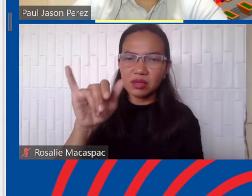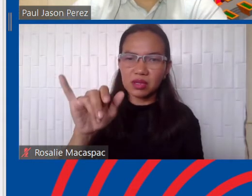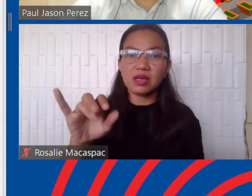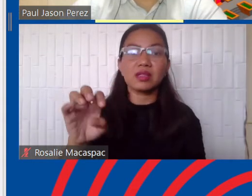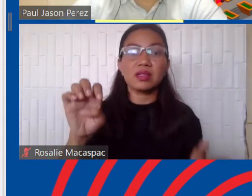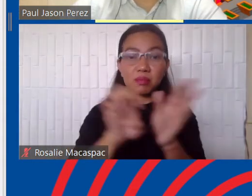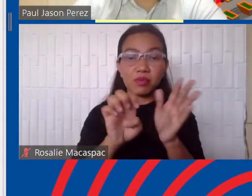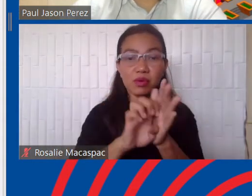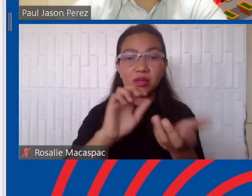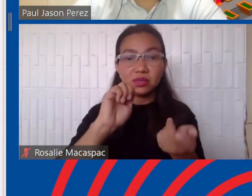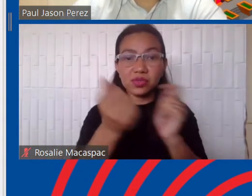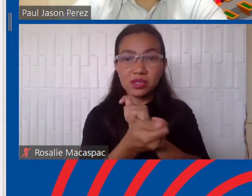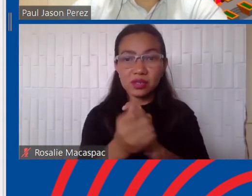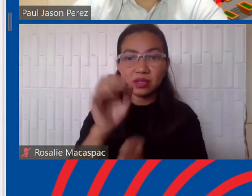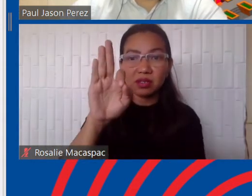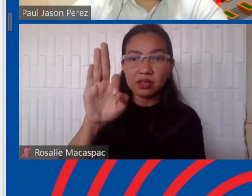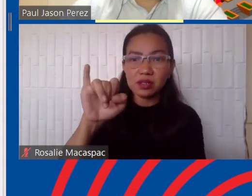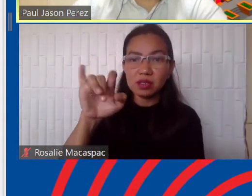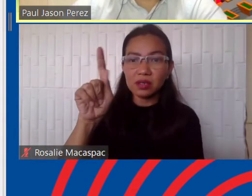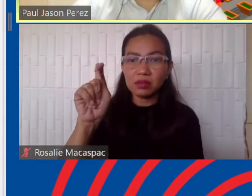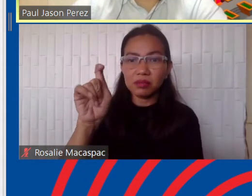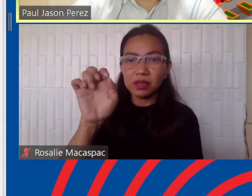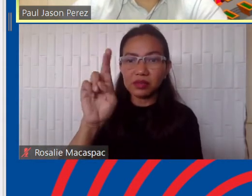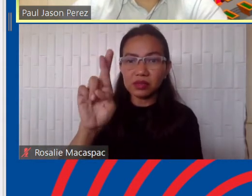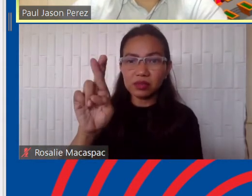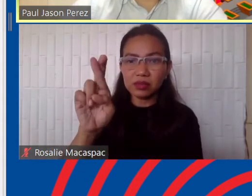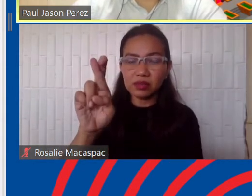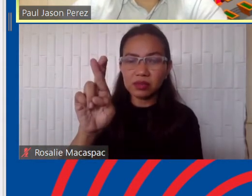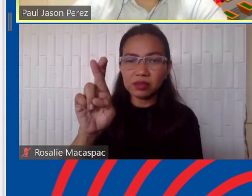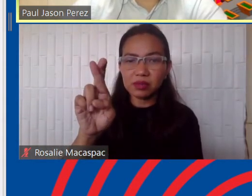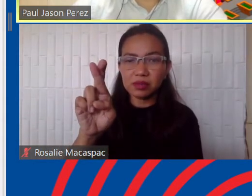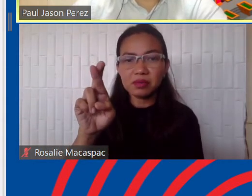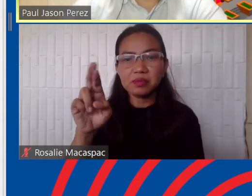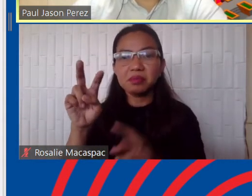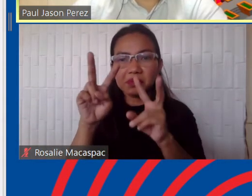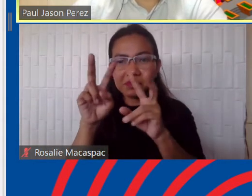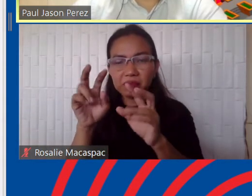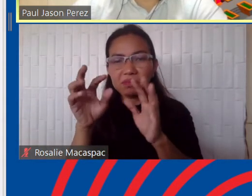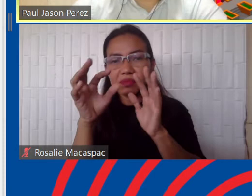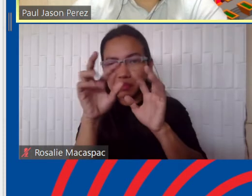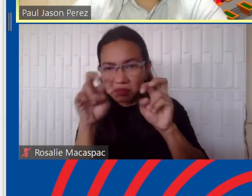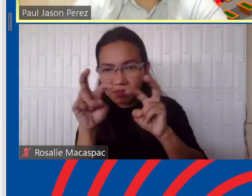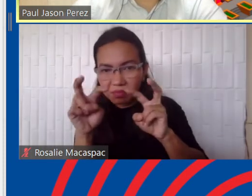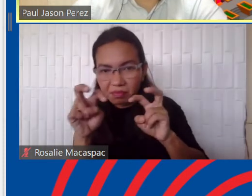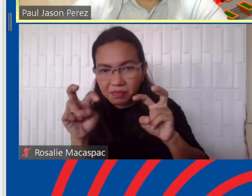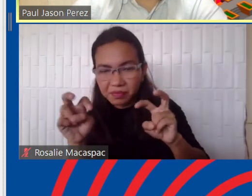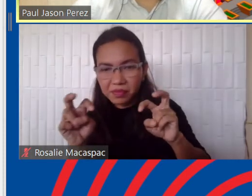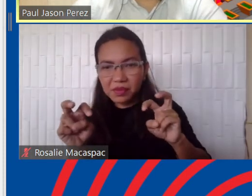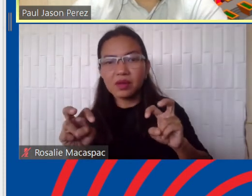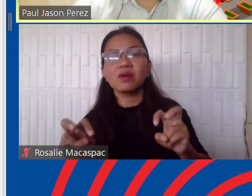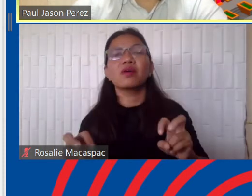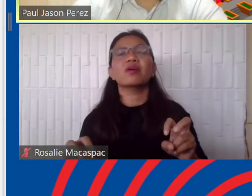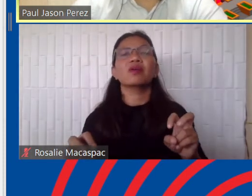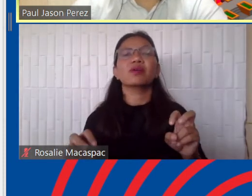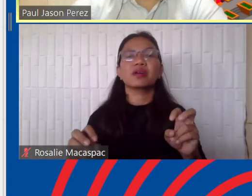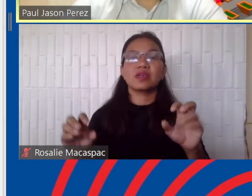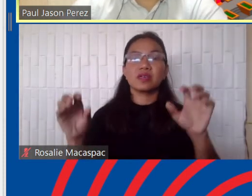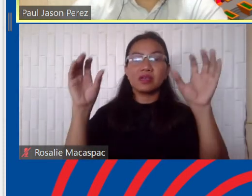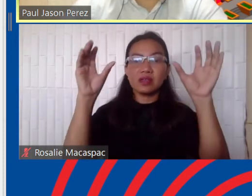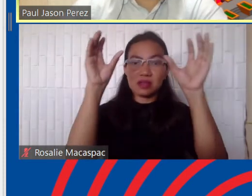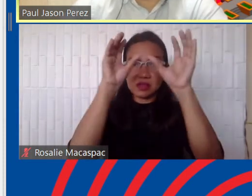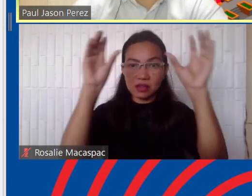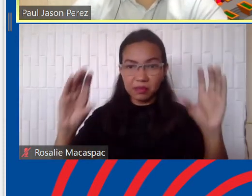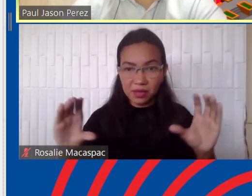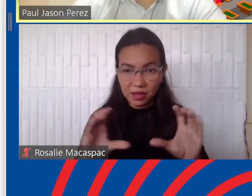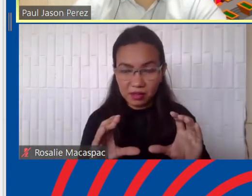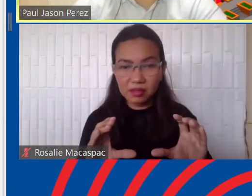filter here, I can filter the certificate, and then the